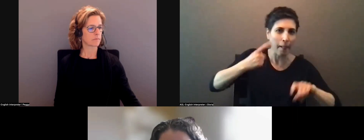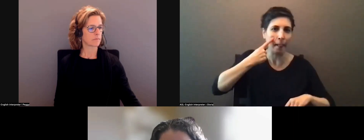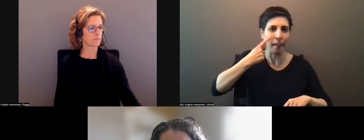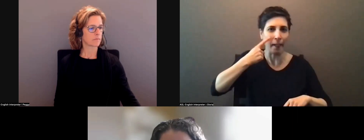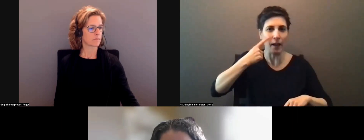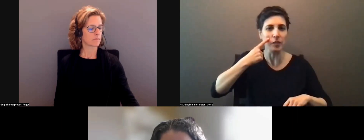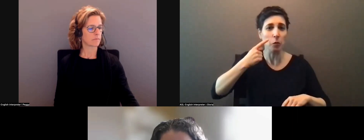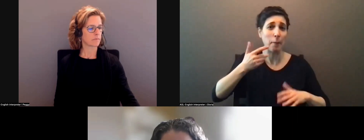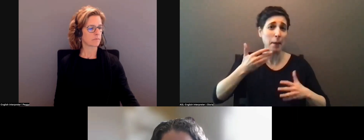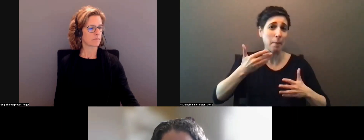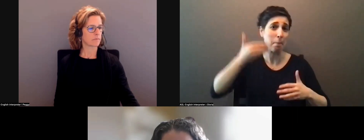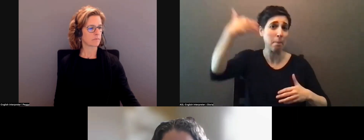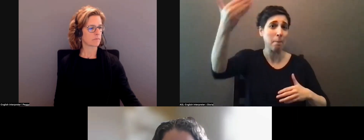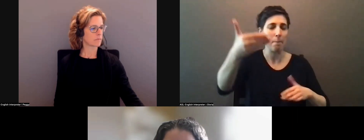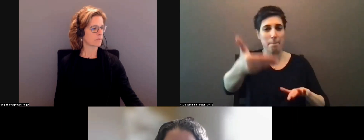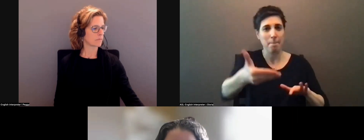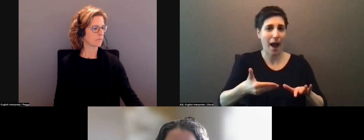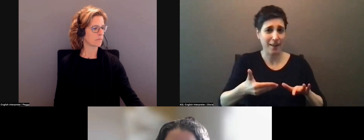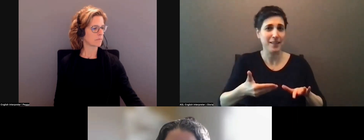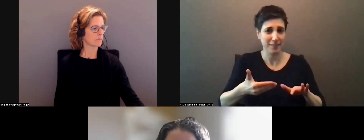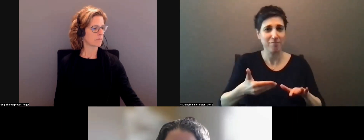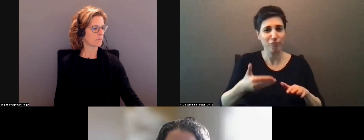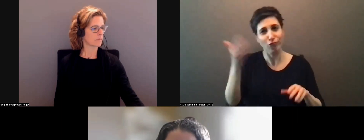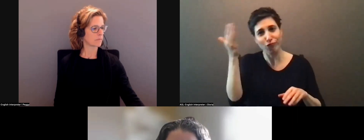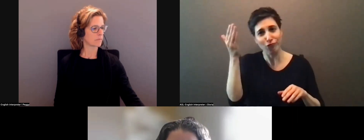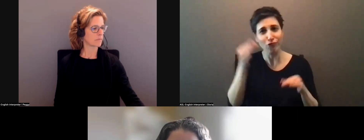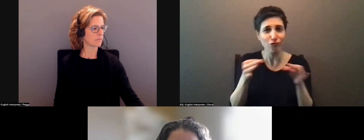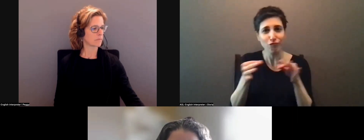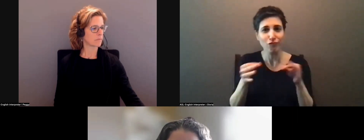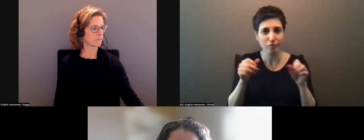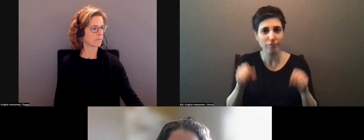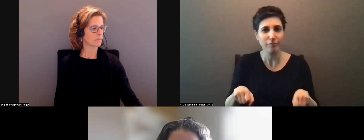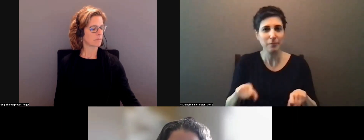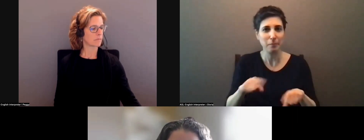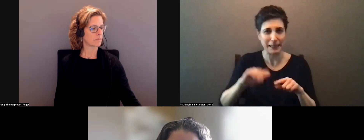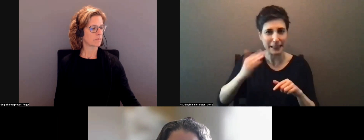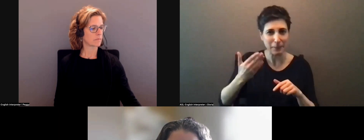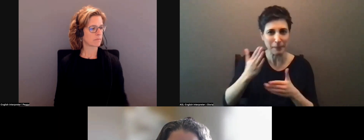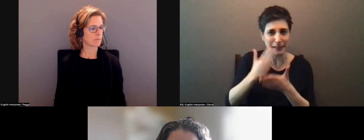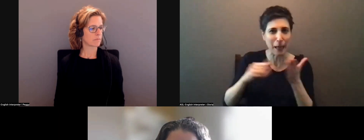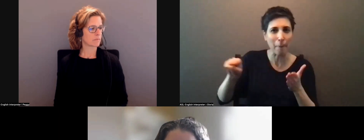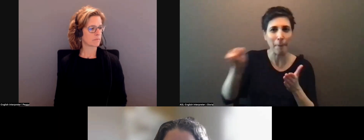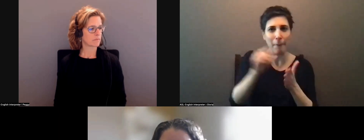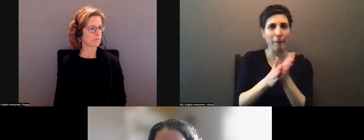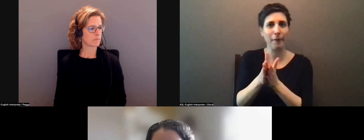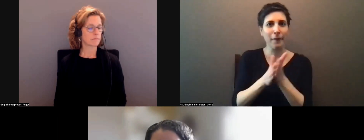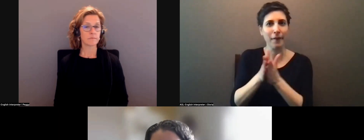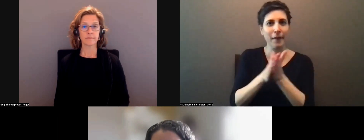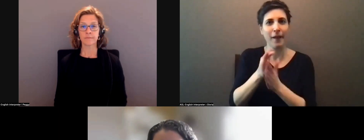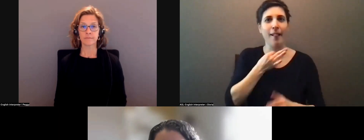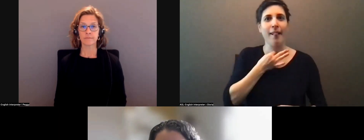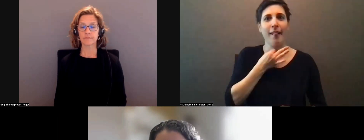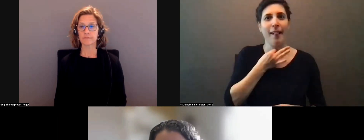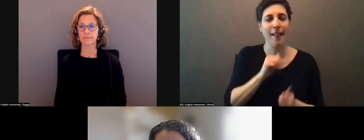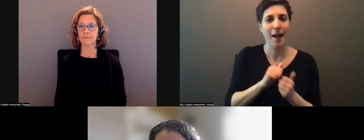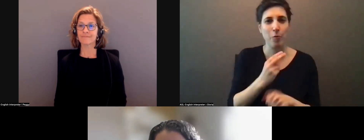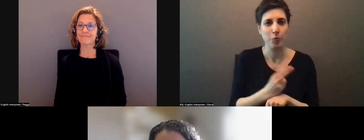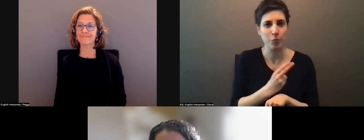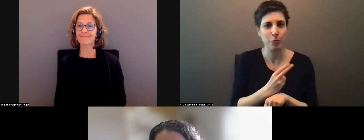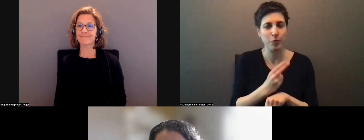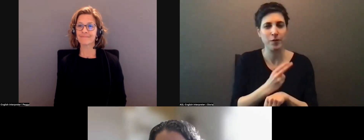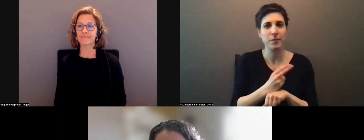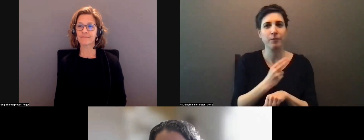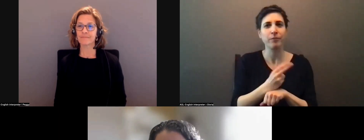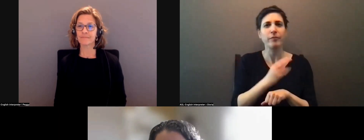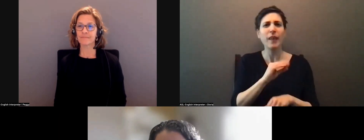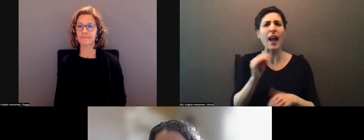for you. But yeah, there was kind of something that was a question, and just around the planner video,